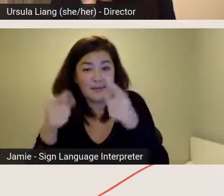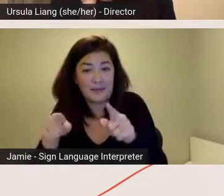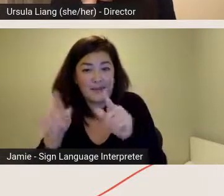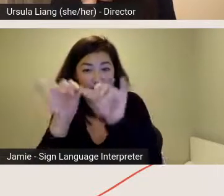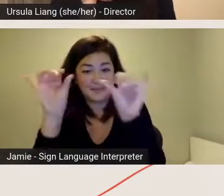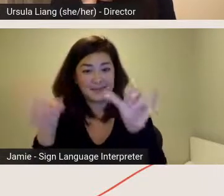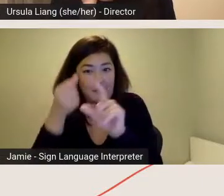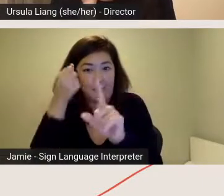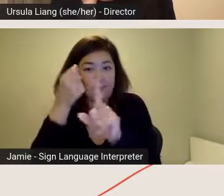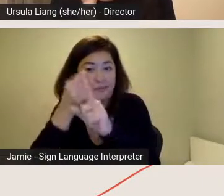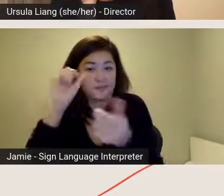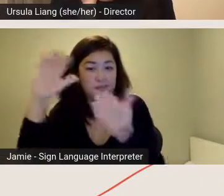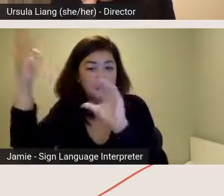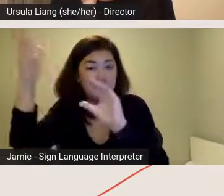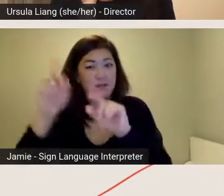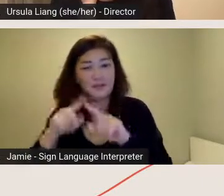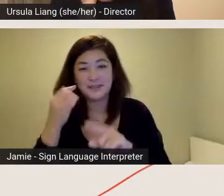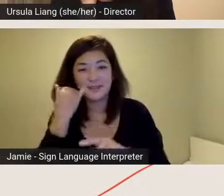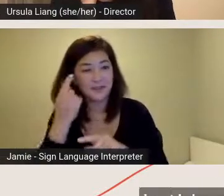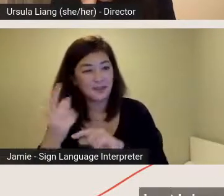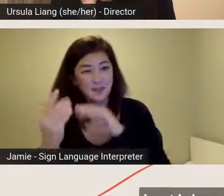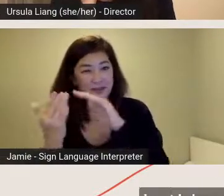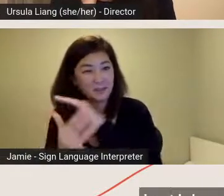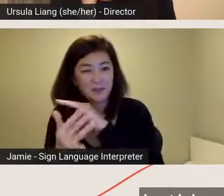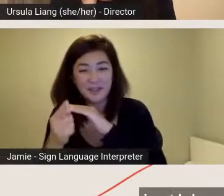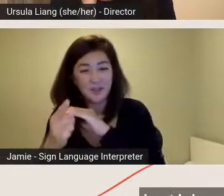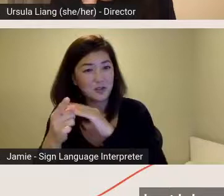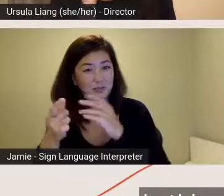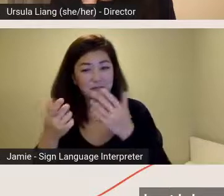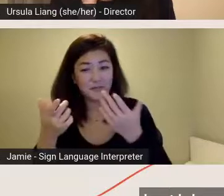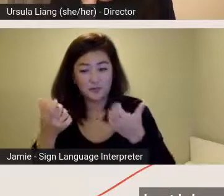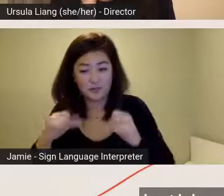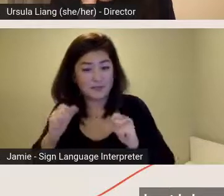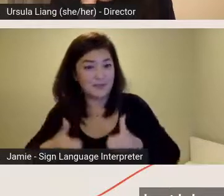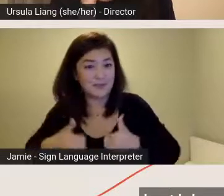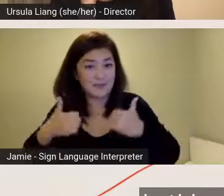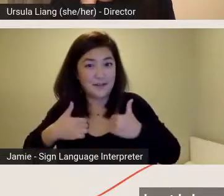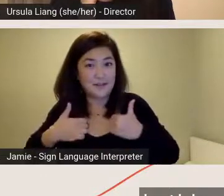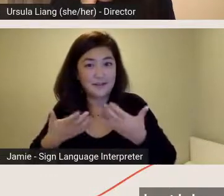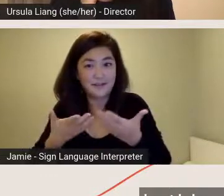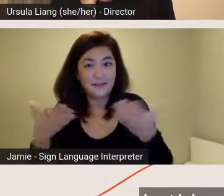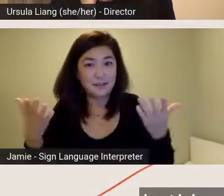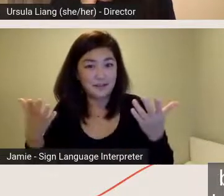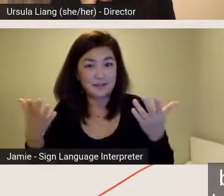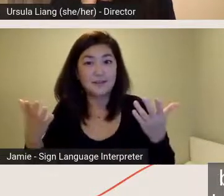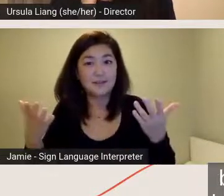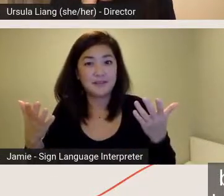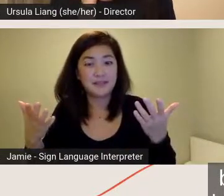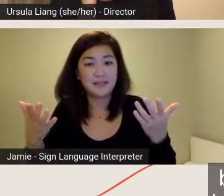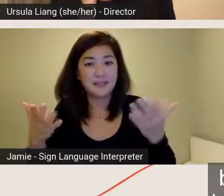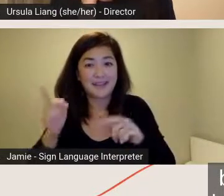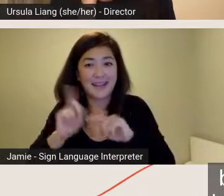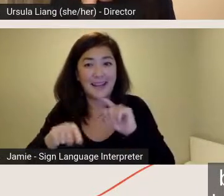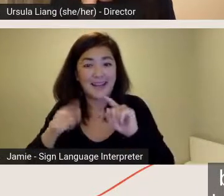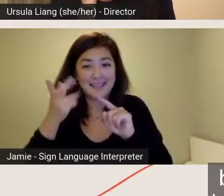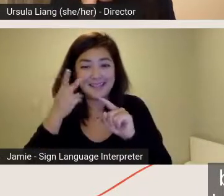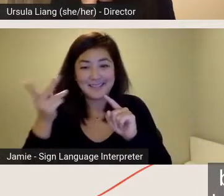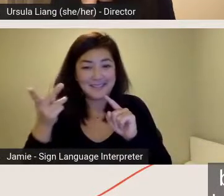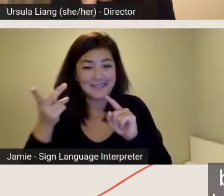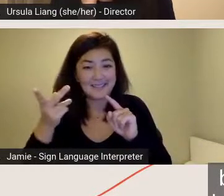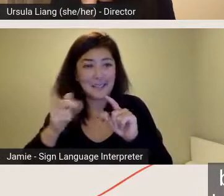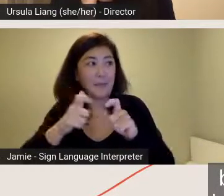know, whatever day-to-day like survival and in this country, to kind of have these more, you know, bigger picture nuanced